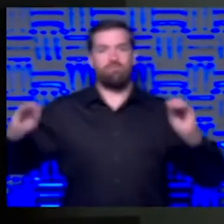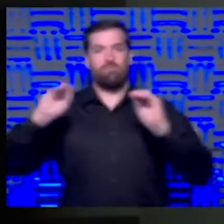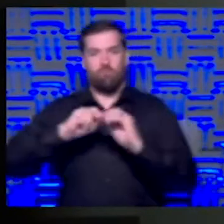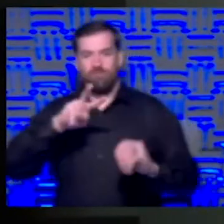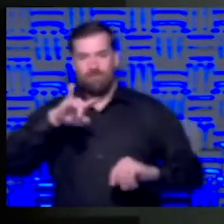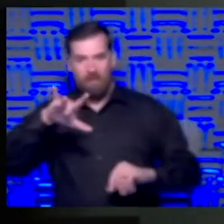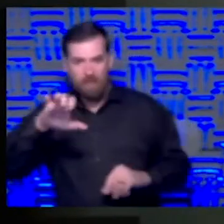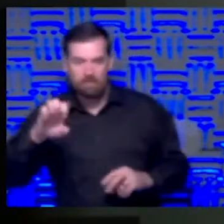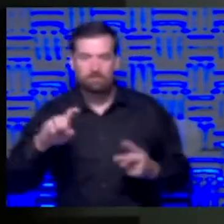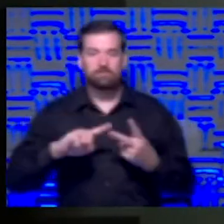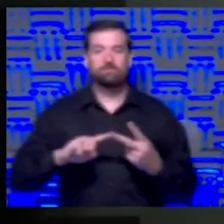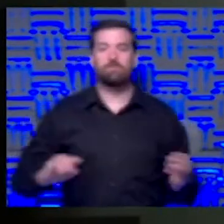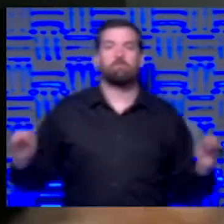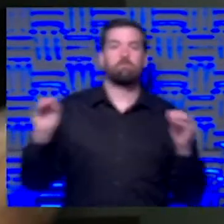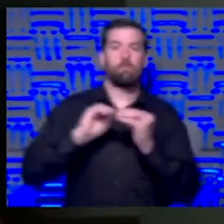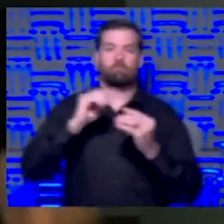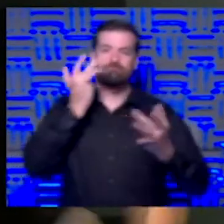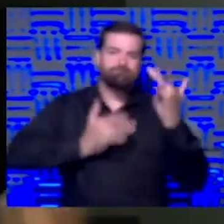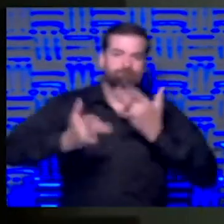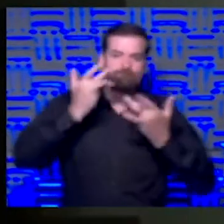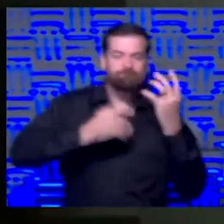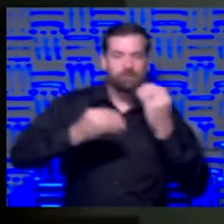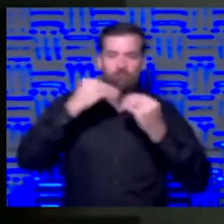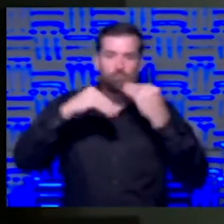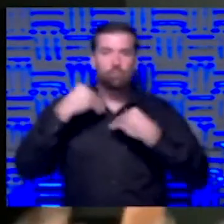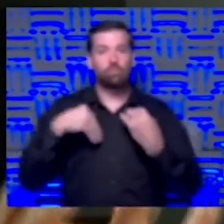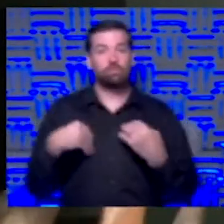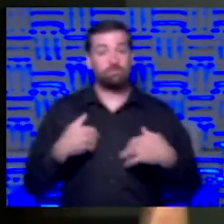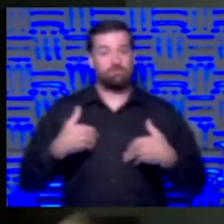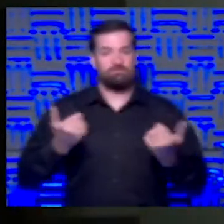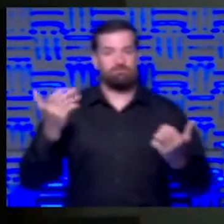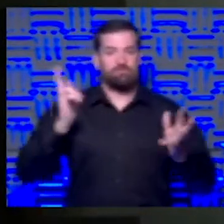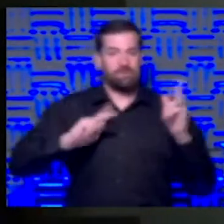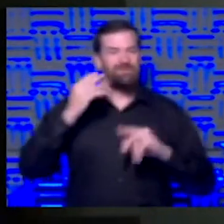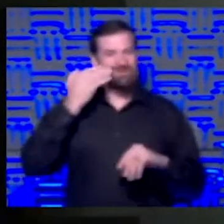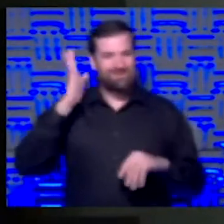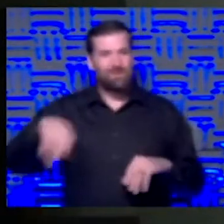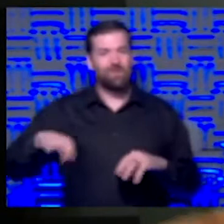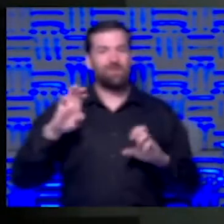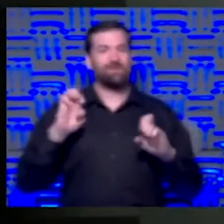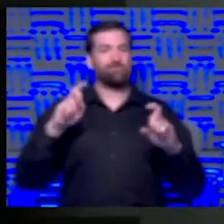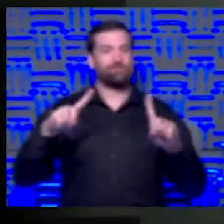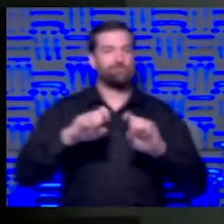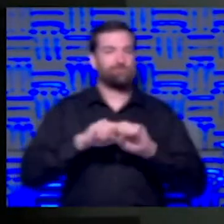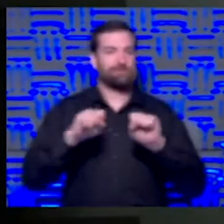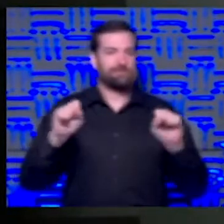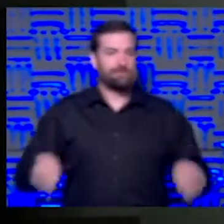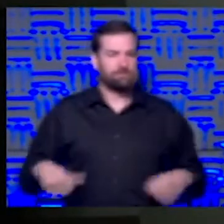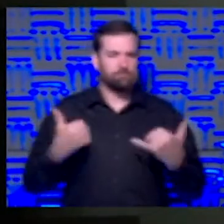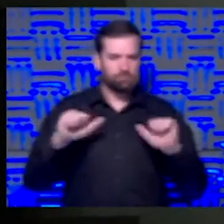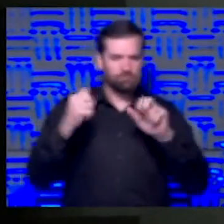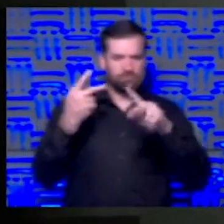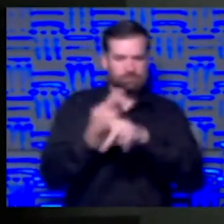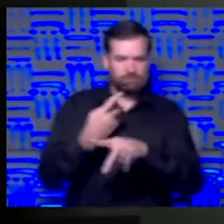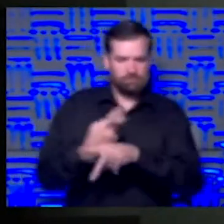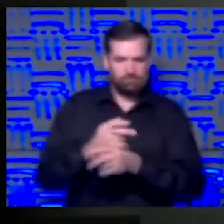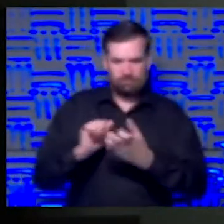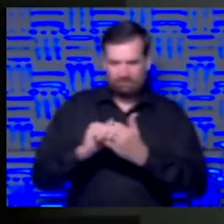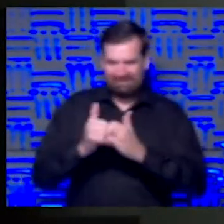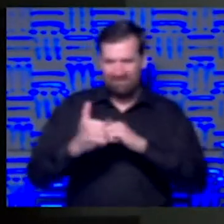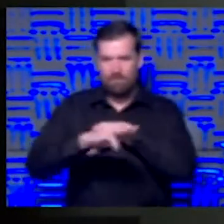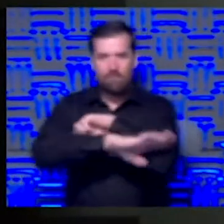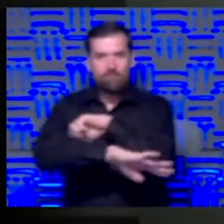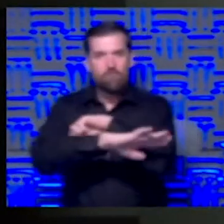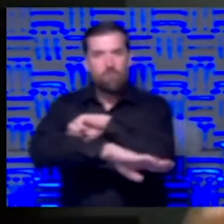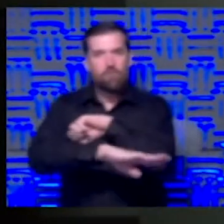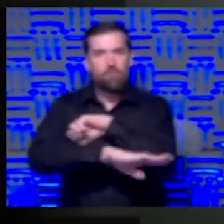elevated rates of food insecurities? We have our young people in, we know the educational system right now, they're trying to figure out how they're going to navigate the fall semester.